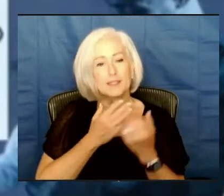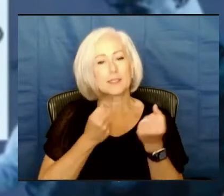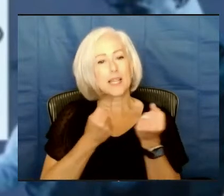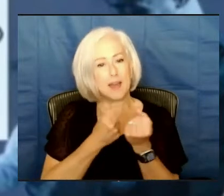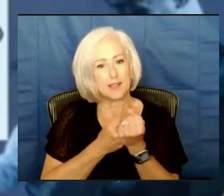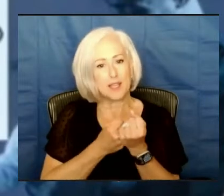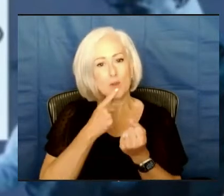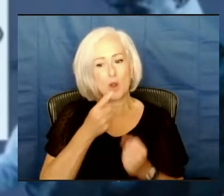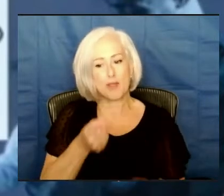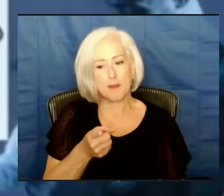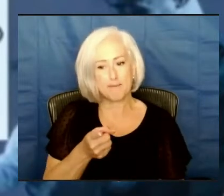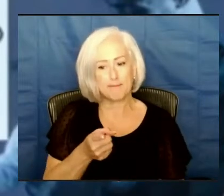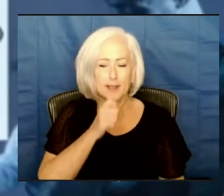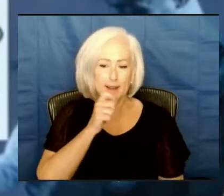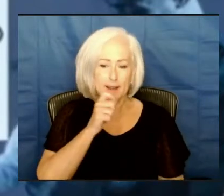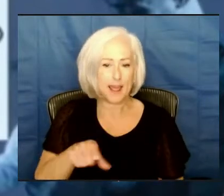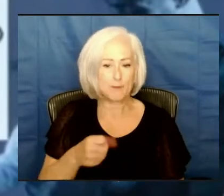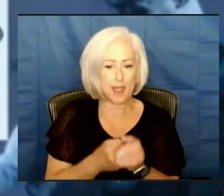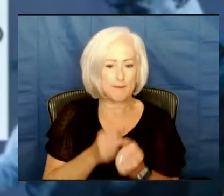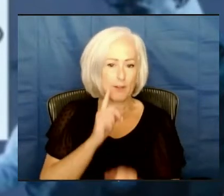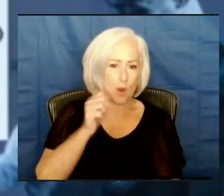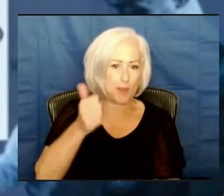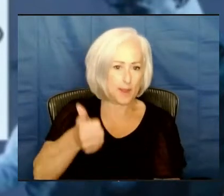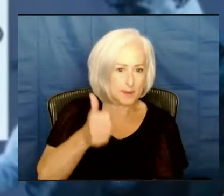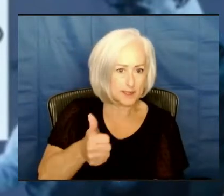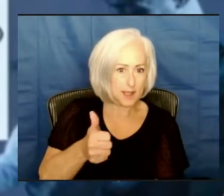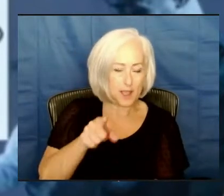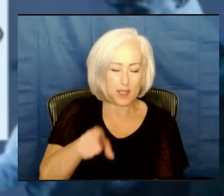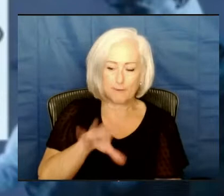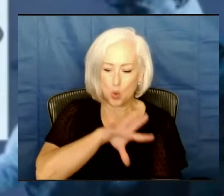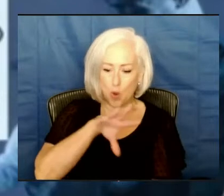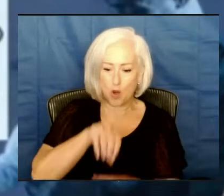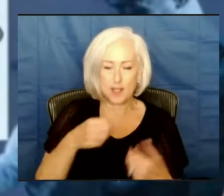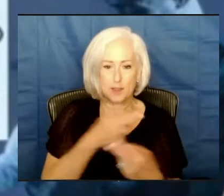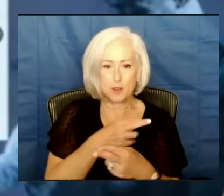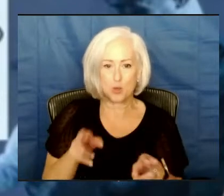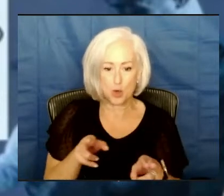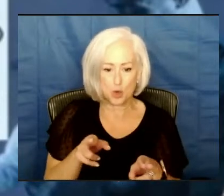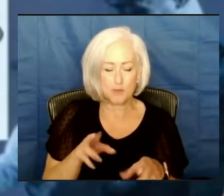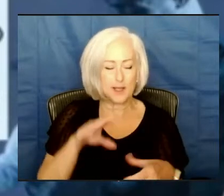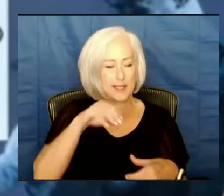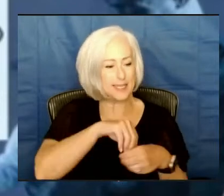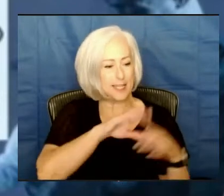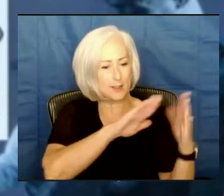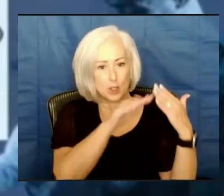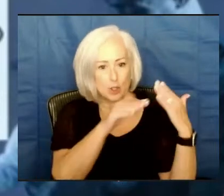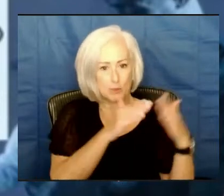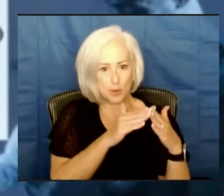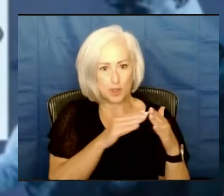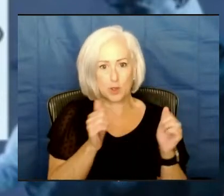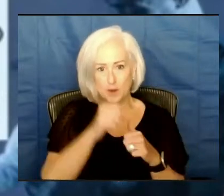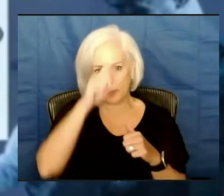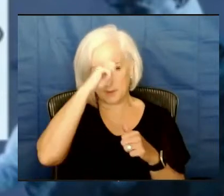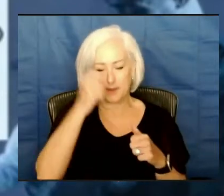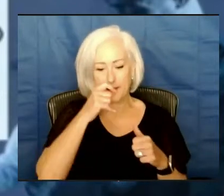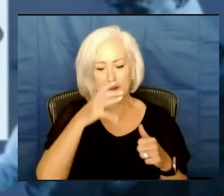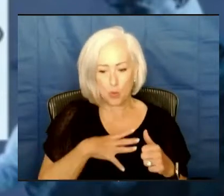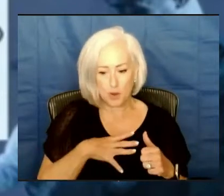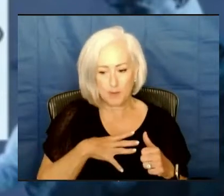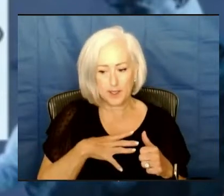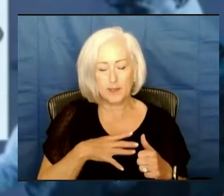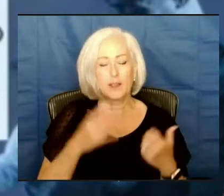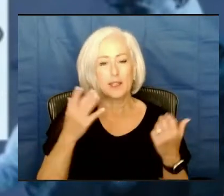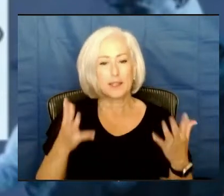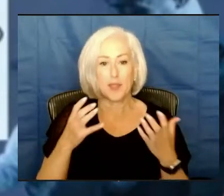to be advocates for themselves, but when you're in the room with them, when you're in your community with them, when they come to seek healthcare, when they come to seek